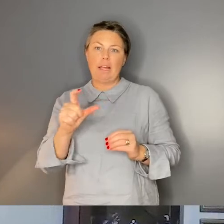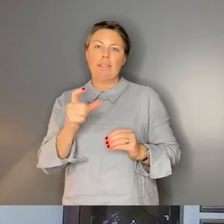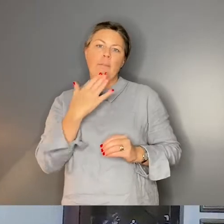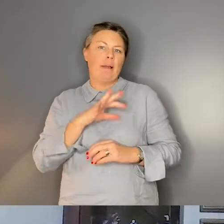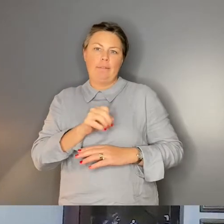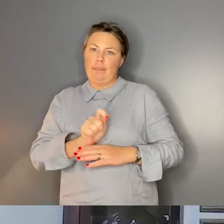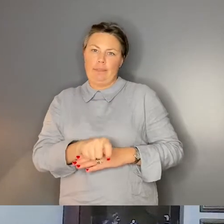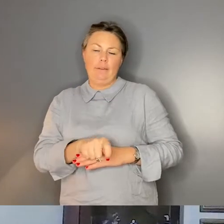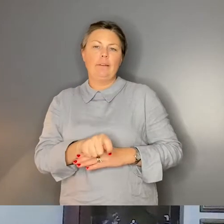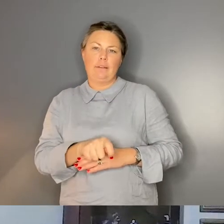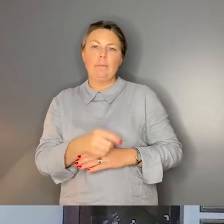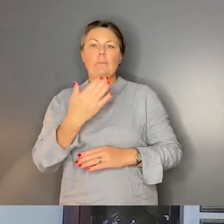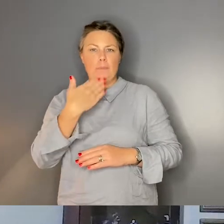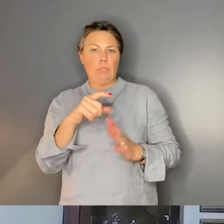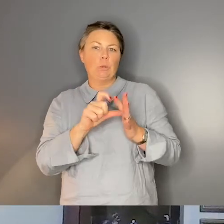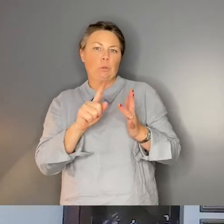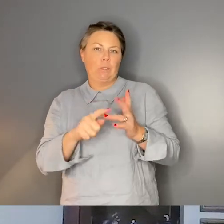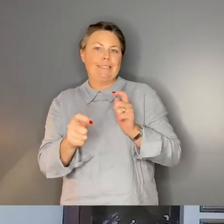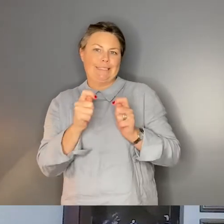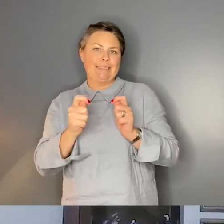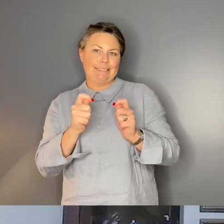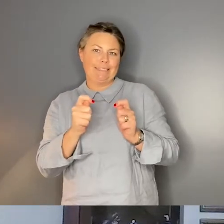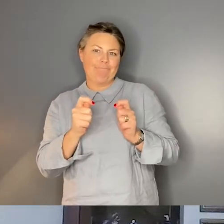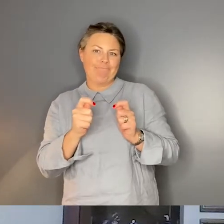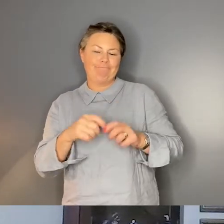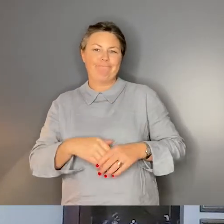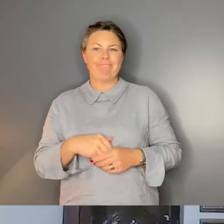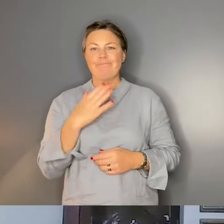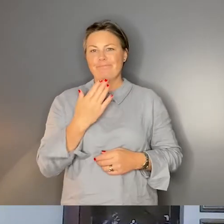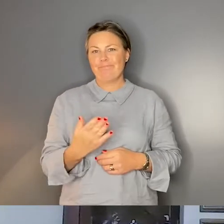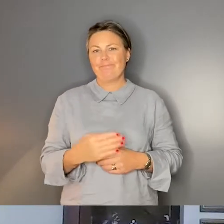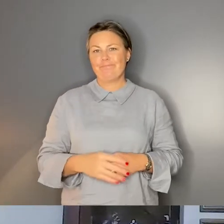don't neglect doing the testing when the kits arrive at your place. Thank you.